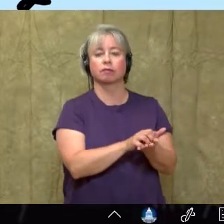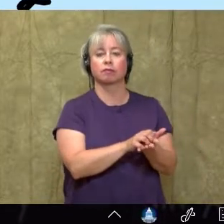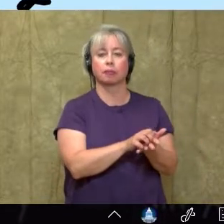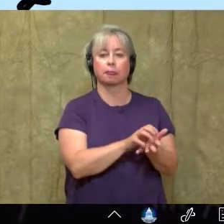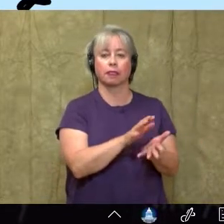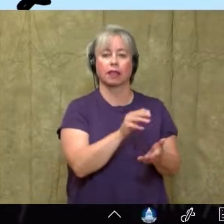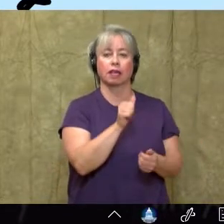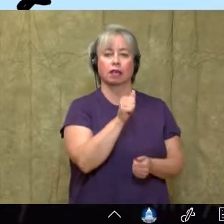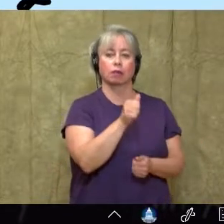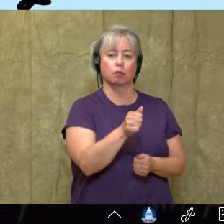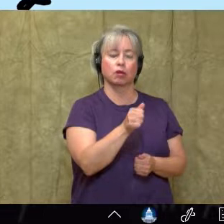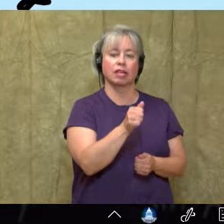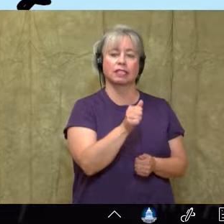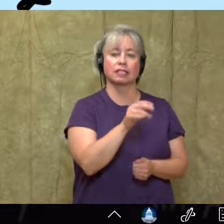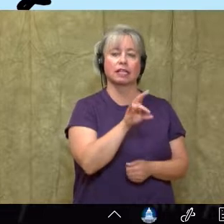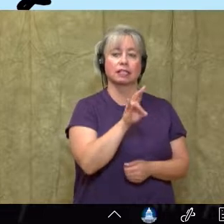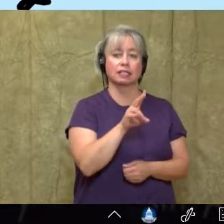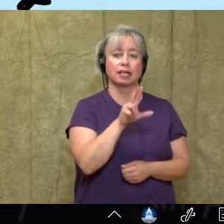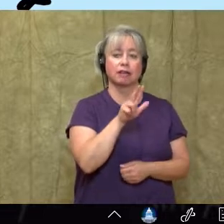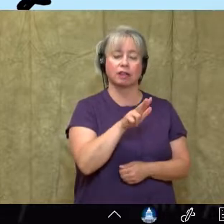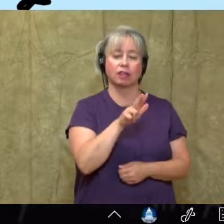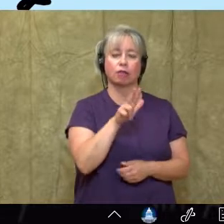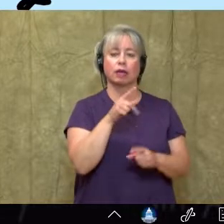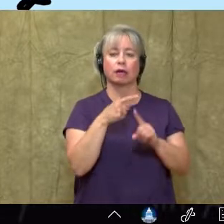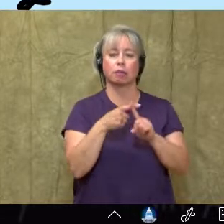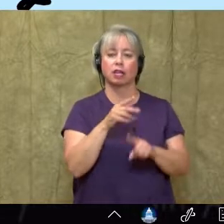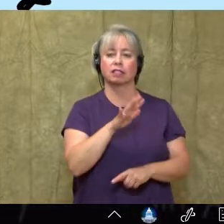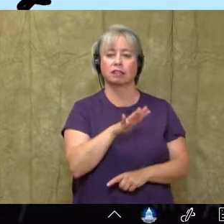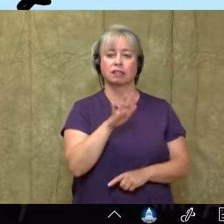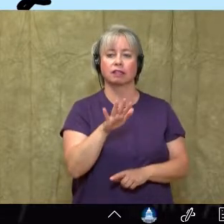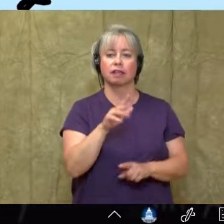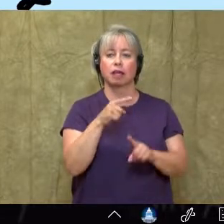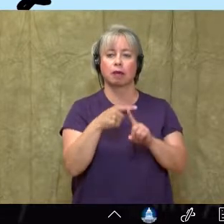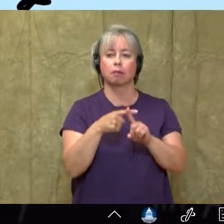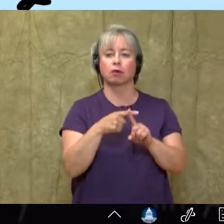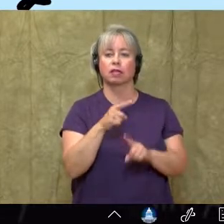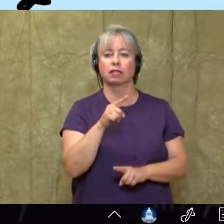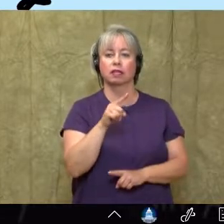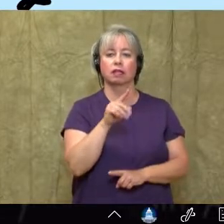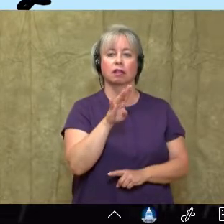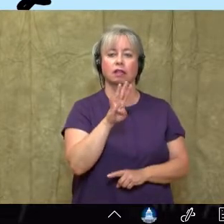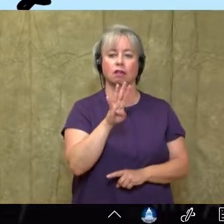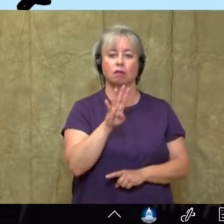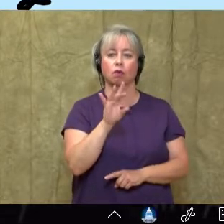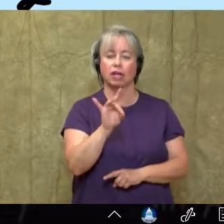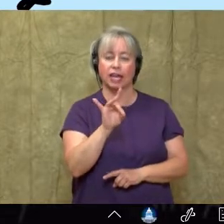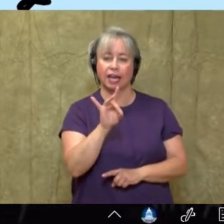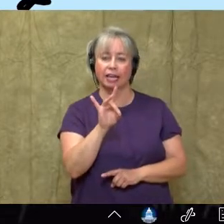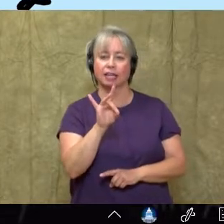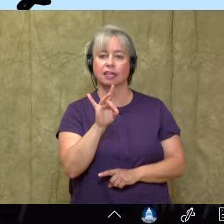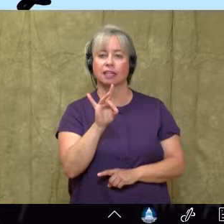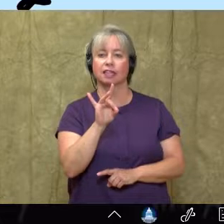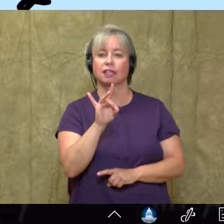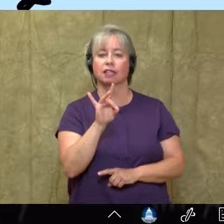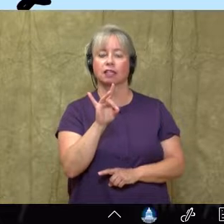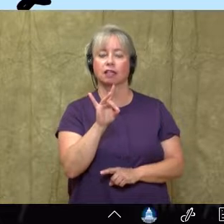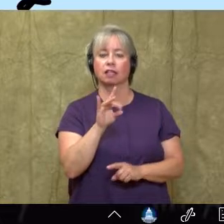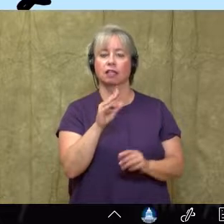73 plus 55 plus 48.